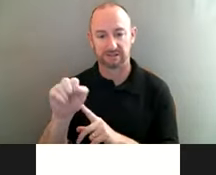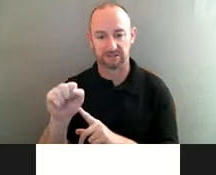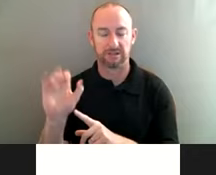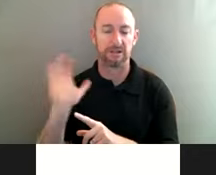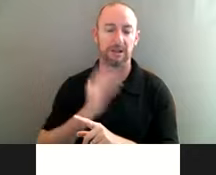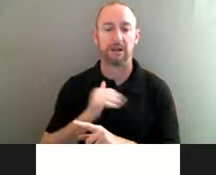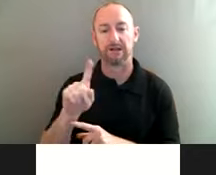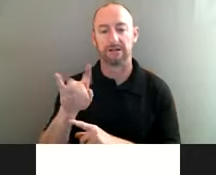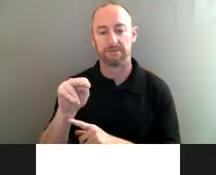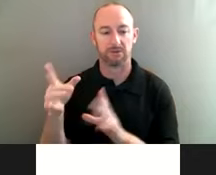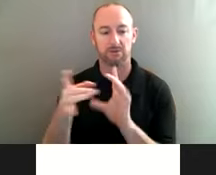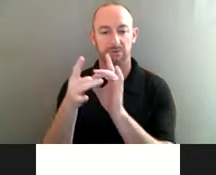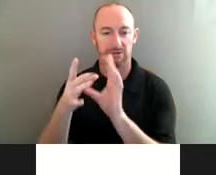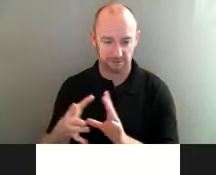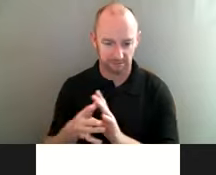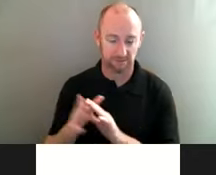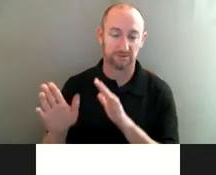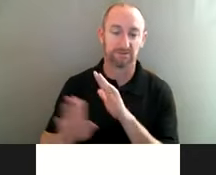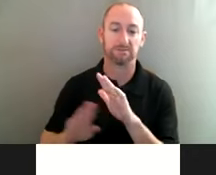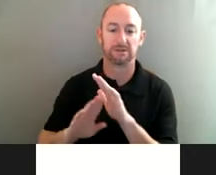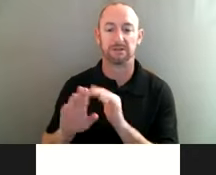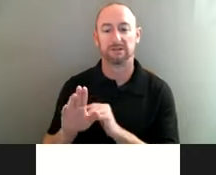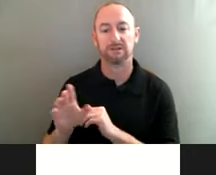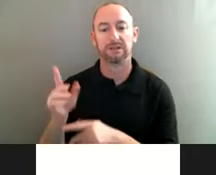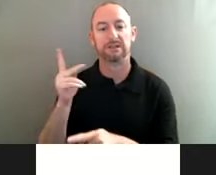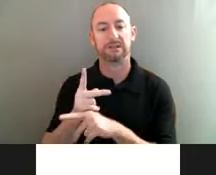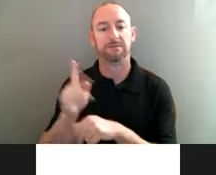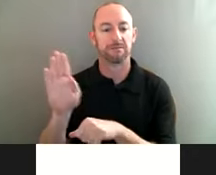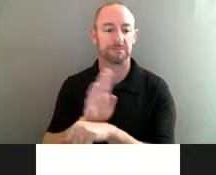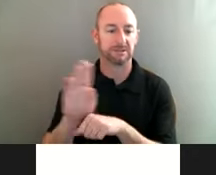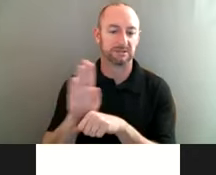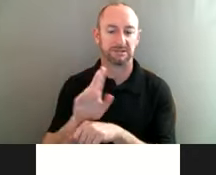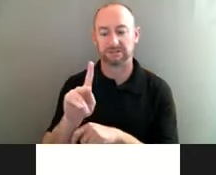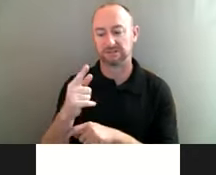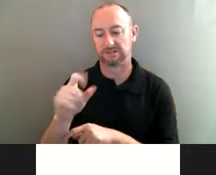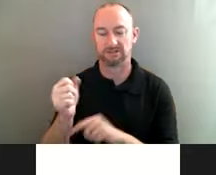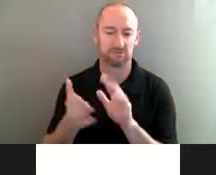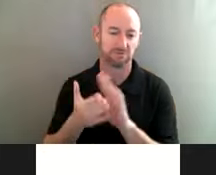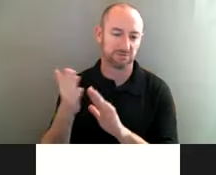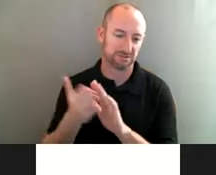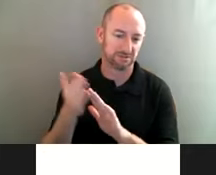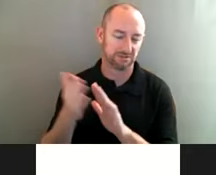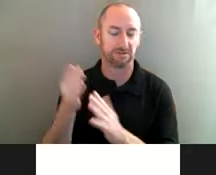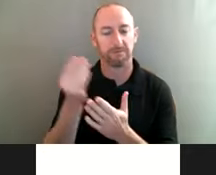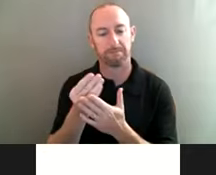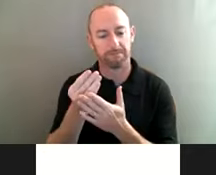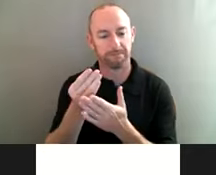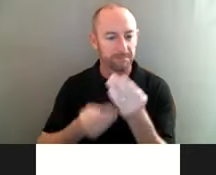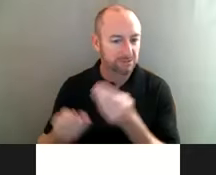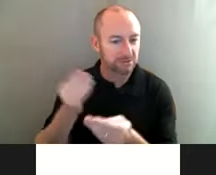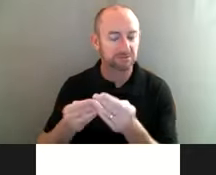administrative coordinator and basically keeps the business of KGS running in terms of budget and human